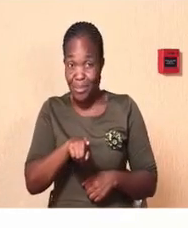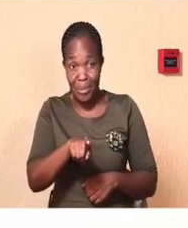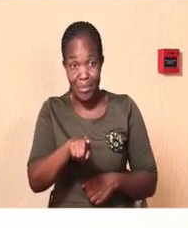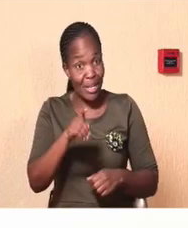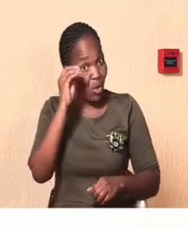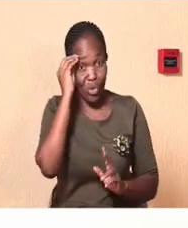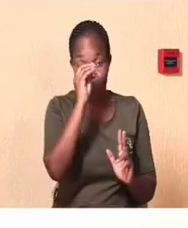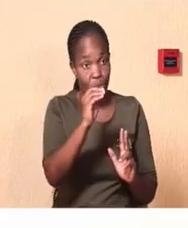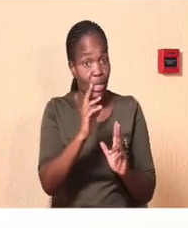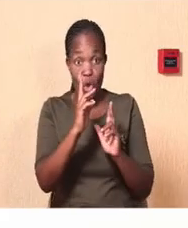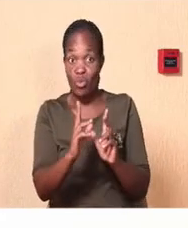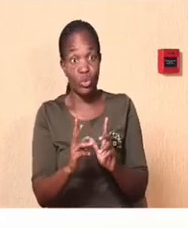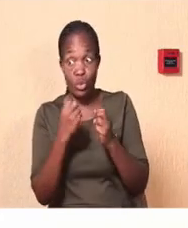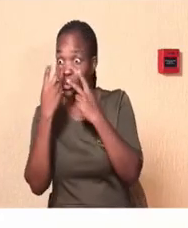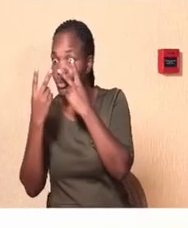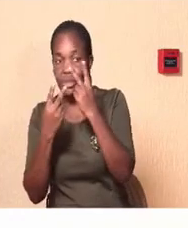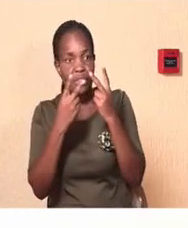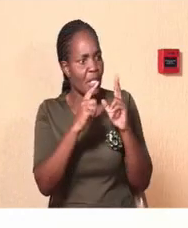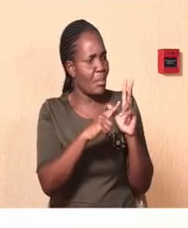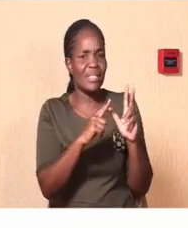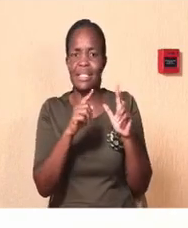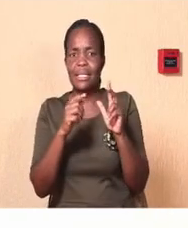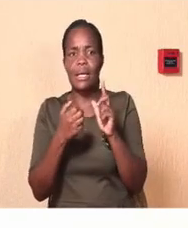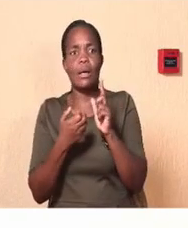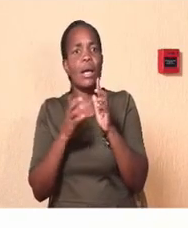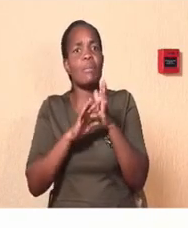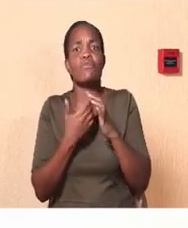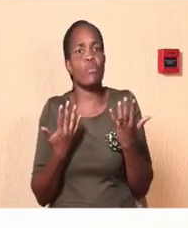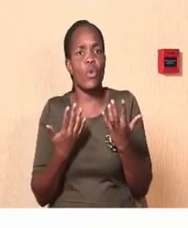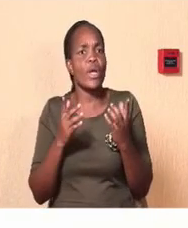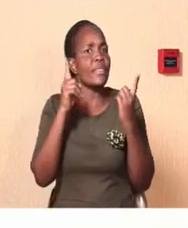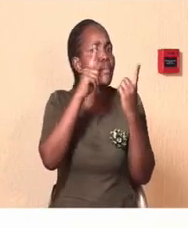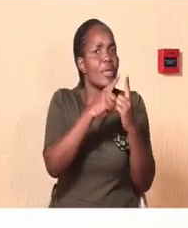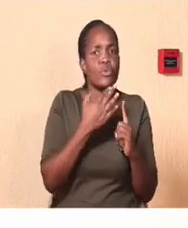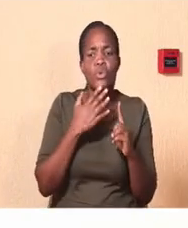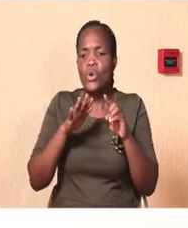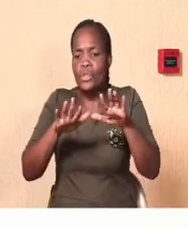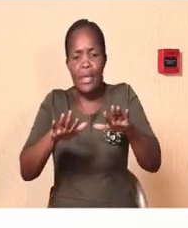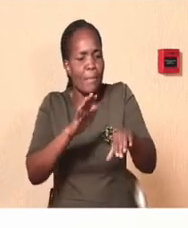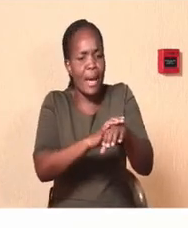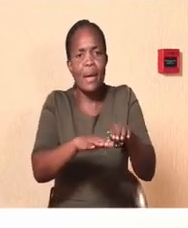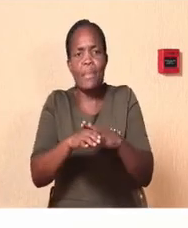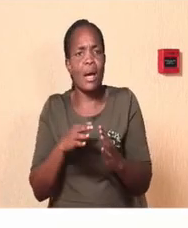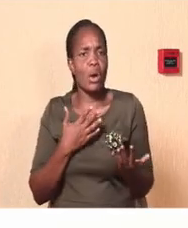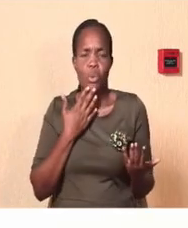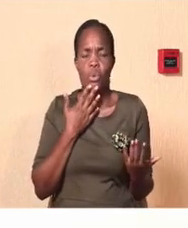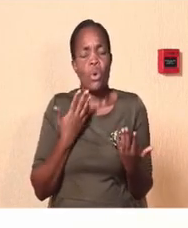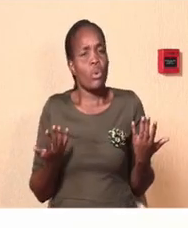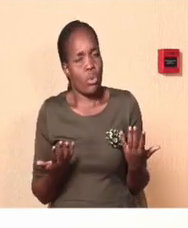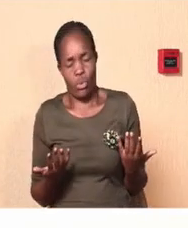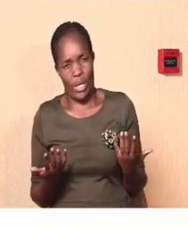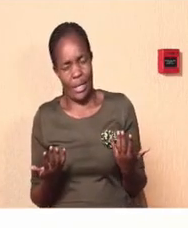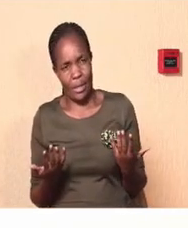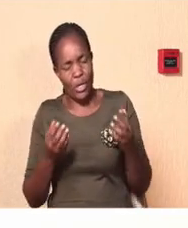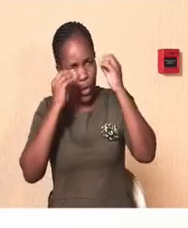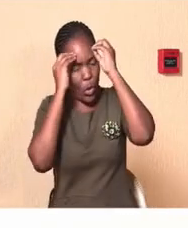know the person that you are visiting, where has that person been, where did it touch, you know. So it's very dangerous. It's the reality